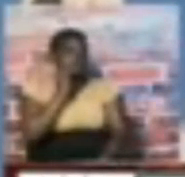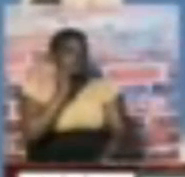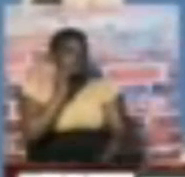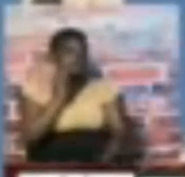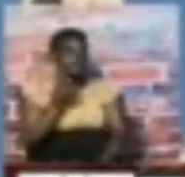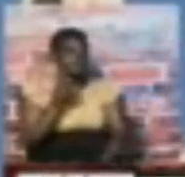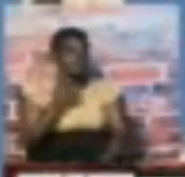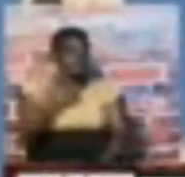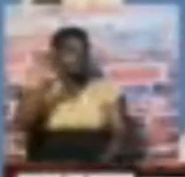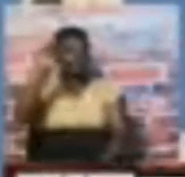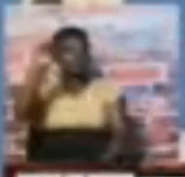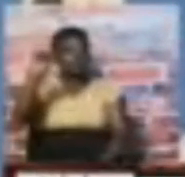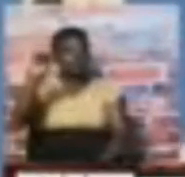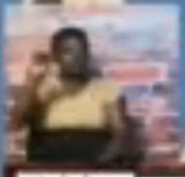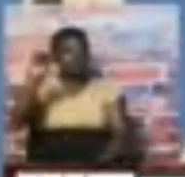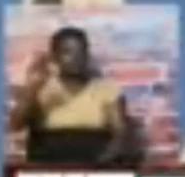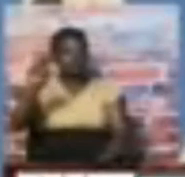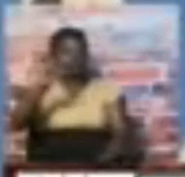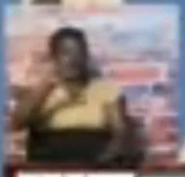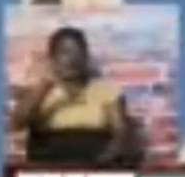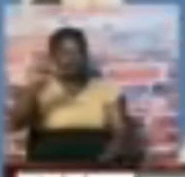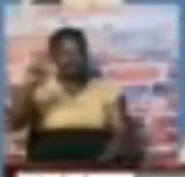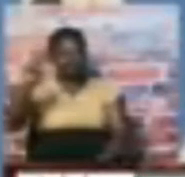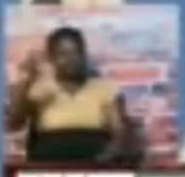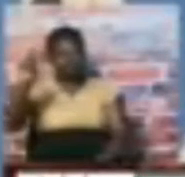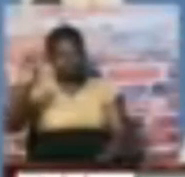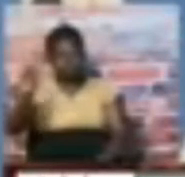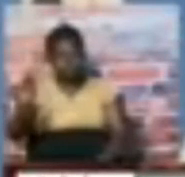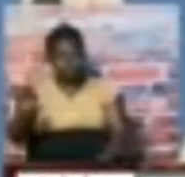This is the Murumba, I started with that entirely.